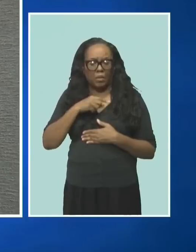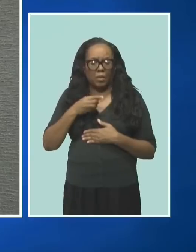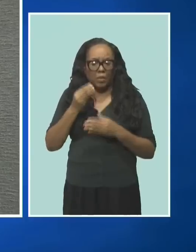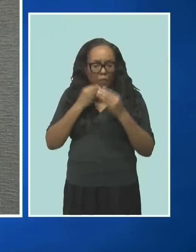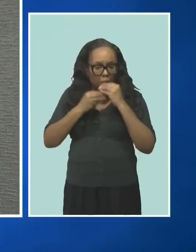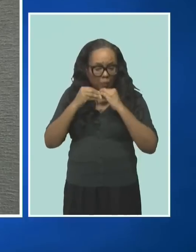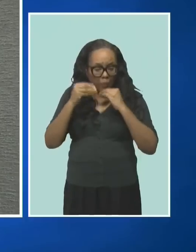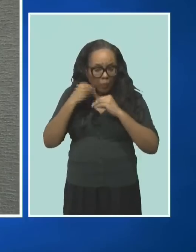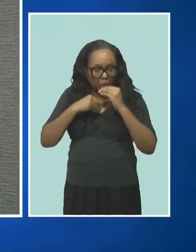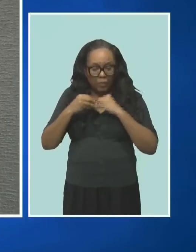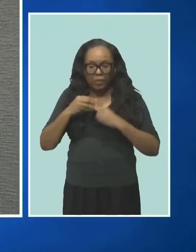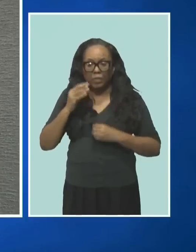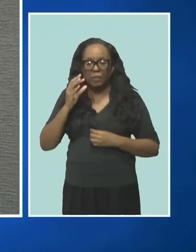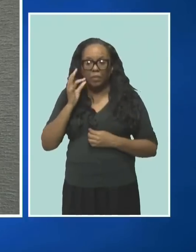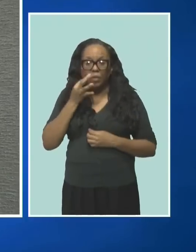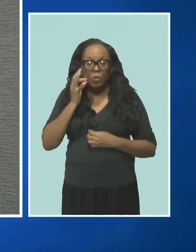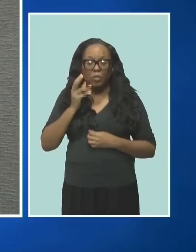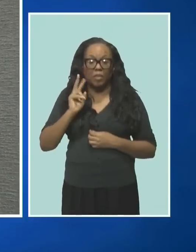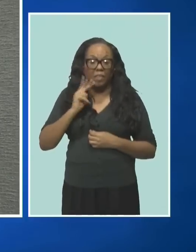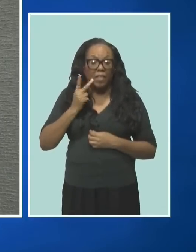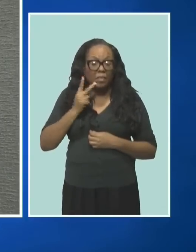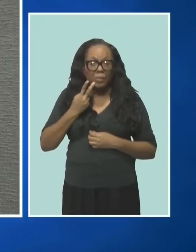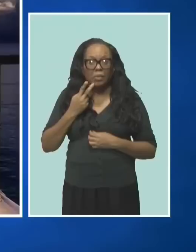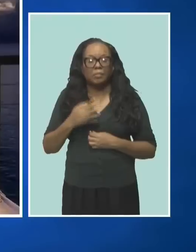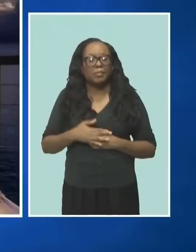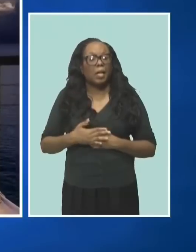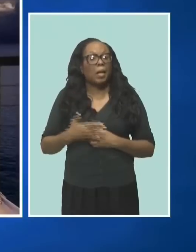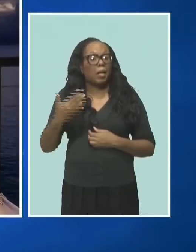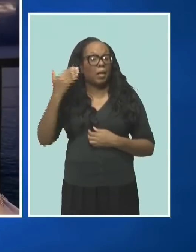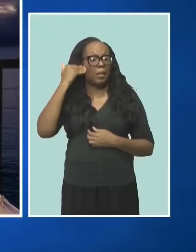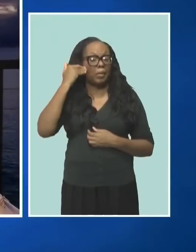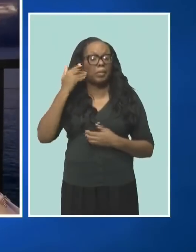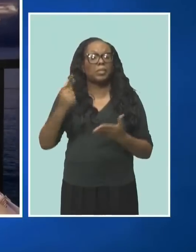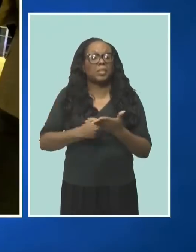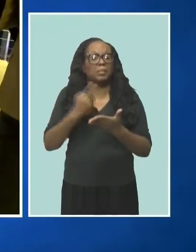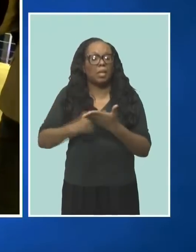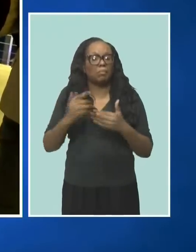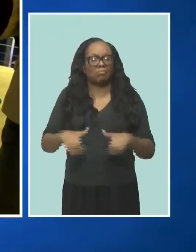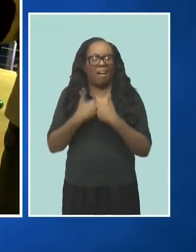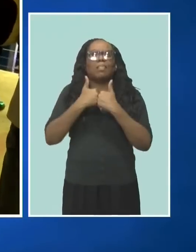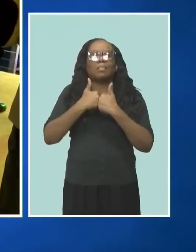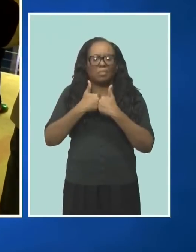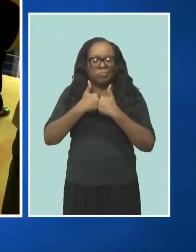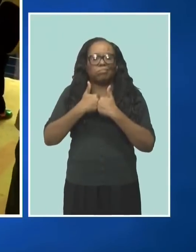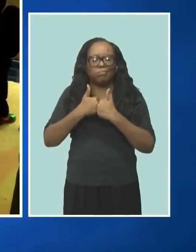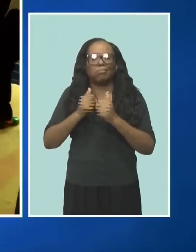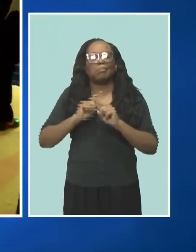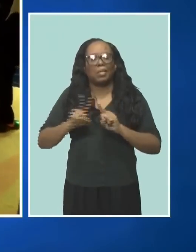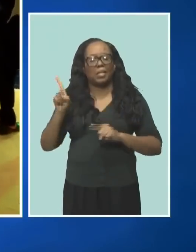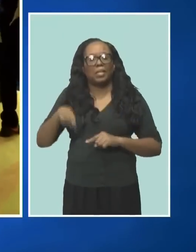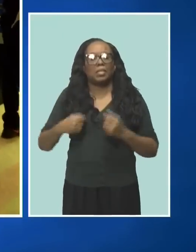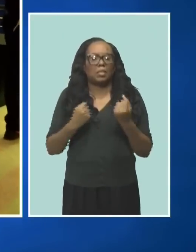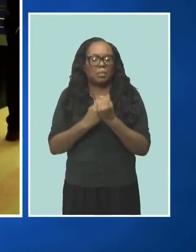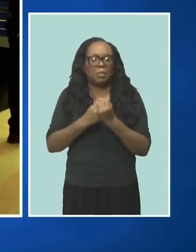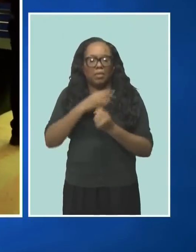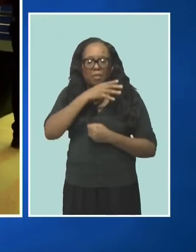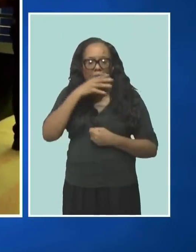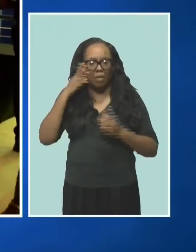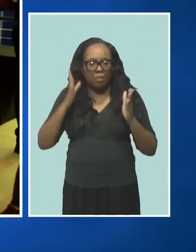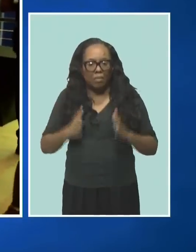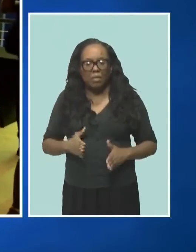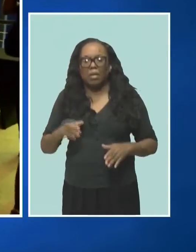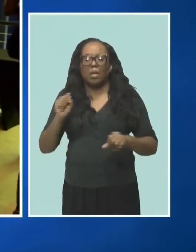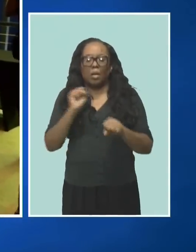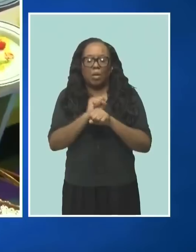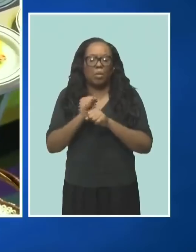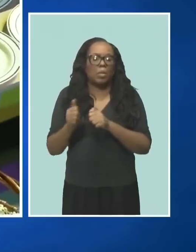there's a lot of challenges, some things in the agriculture sector, but we need to support the farmers, and the farmers need to work